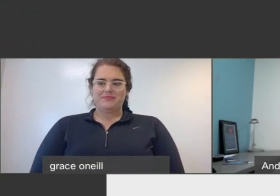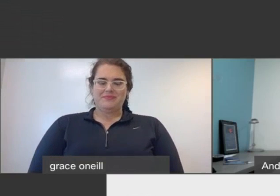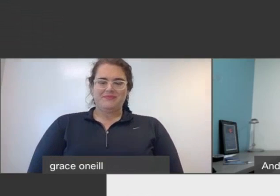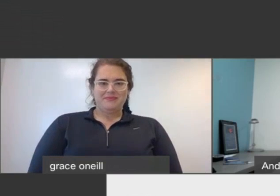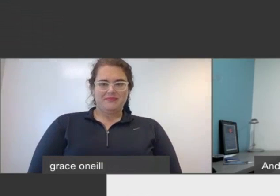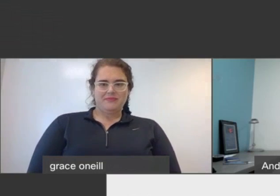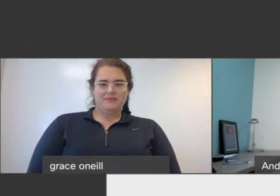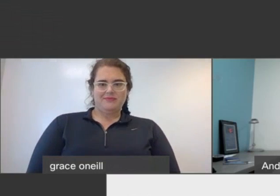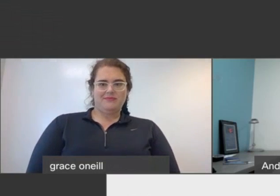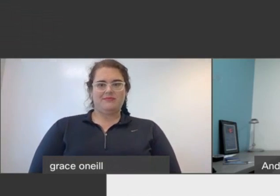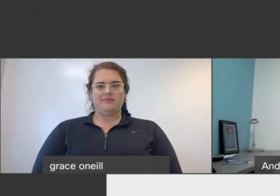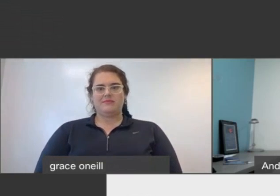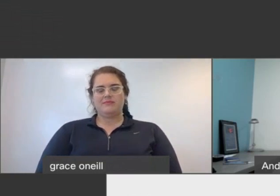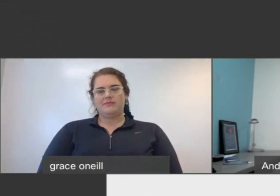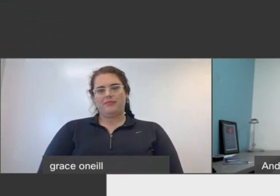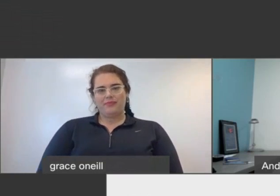On March the 2nd